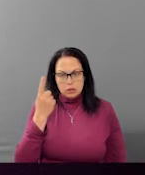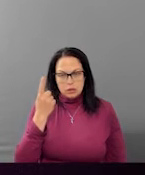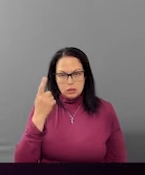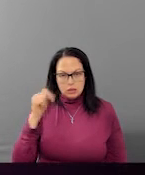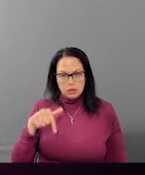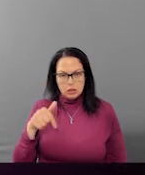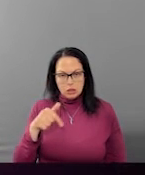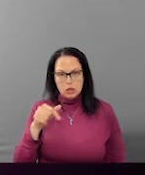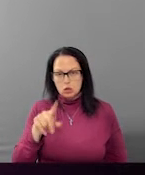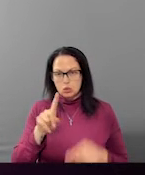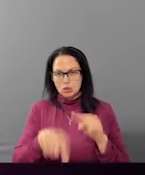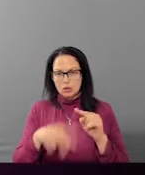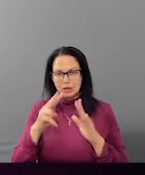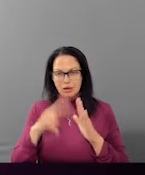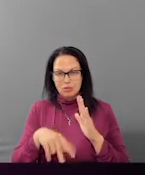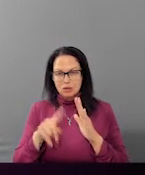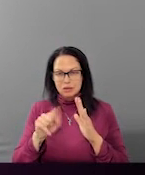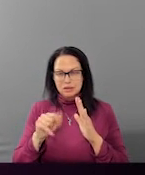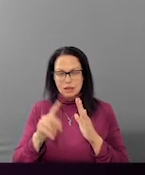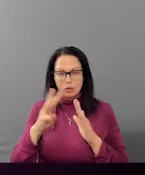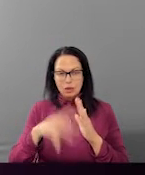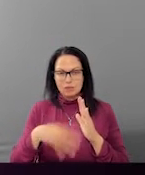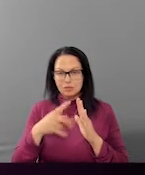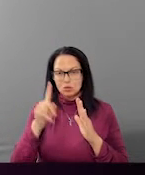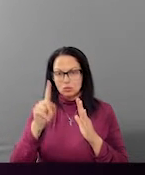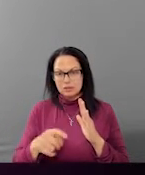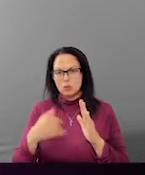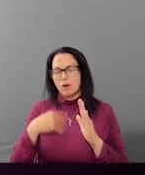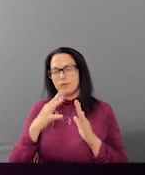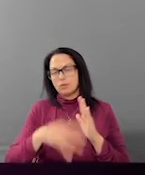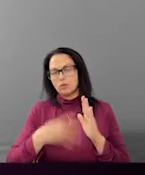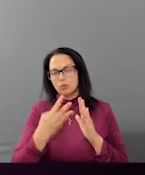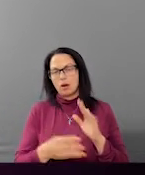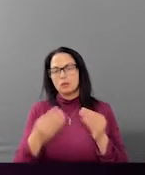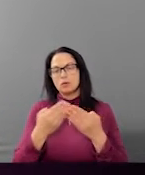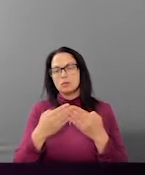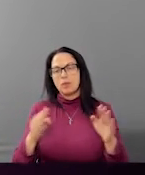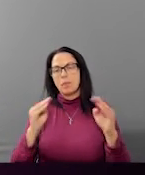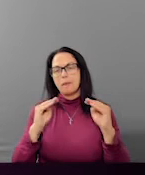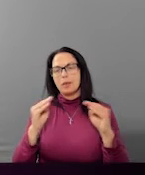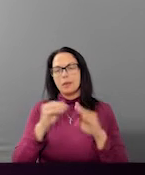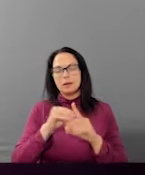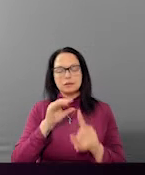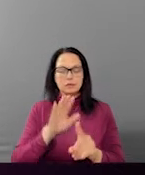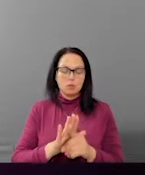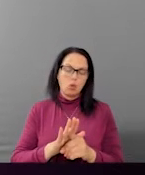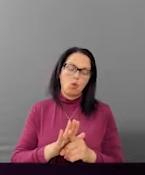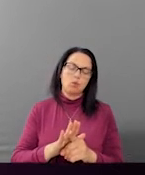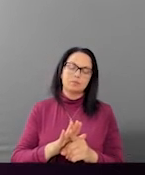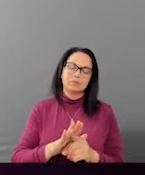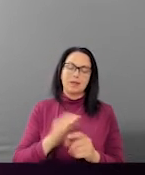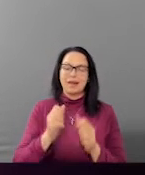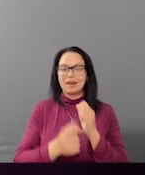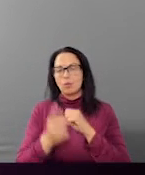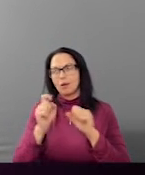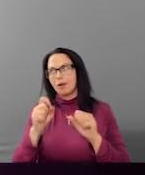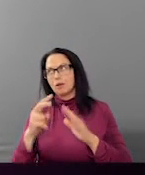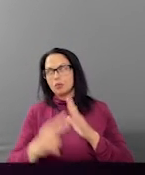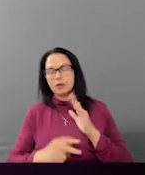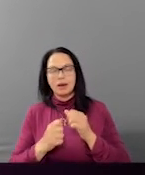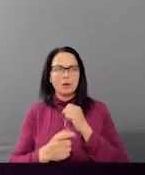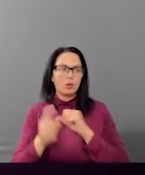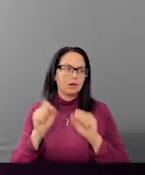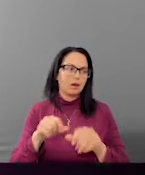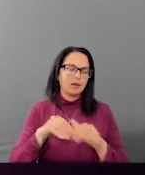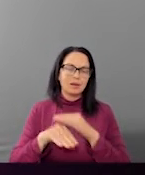can read data from the blockchain without the graph. There's public methods that expose some data that anybody can read and anybody can access, but you're only going to be able to